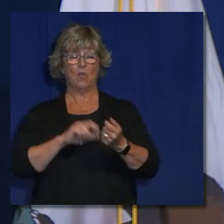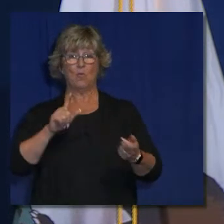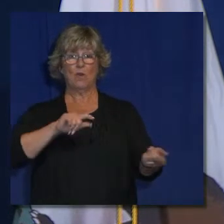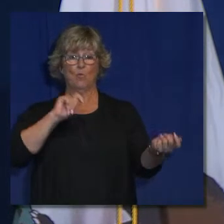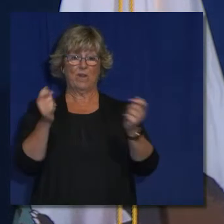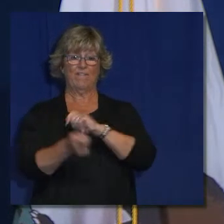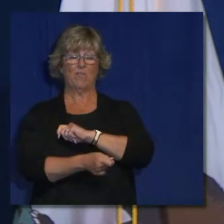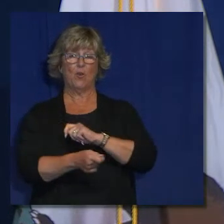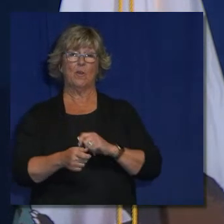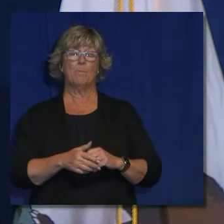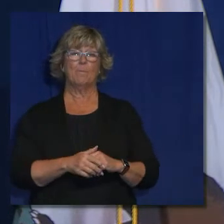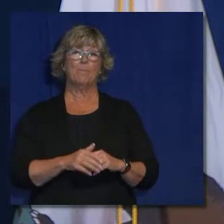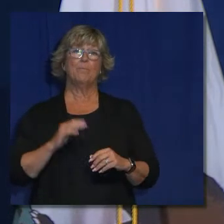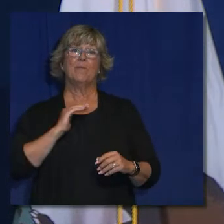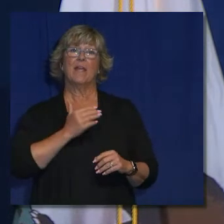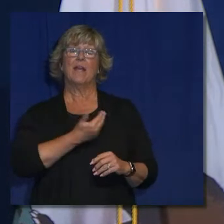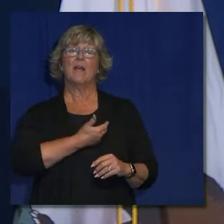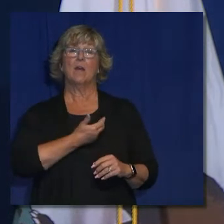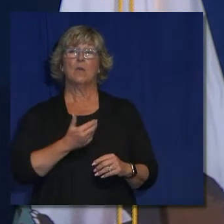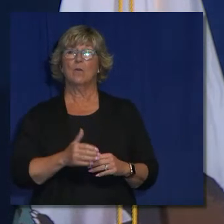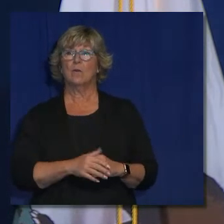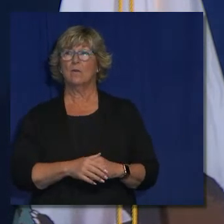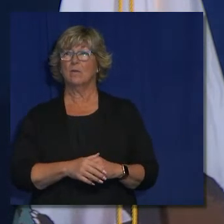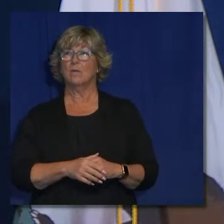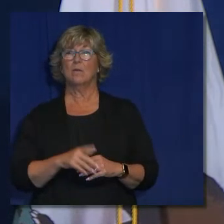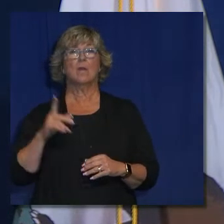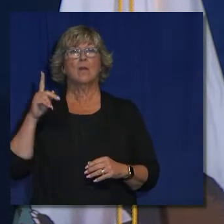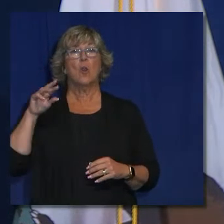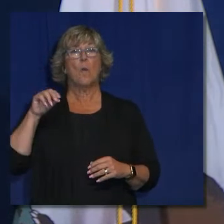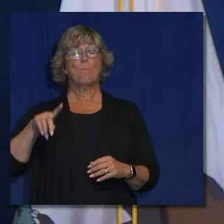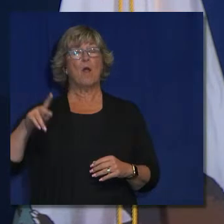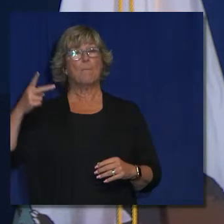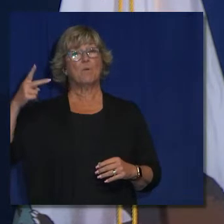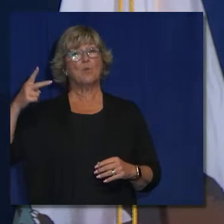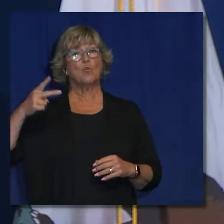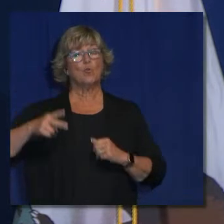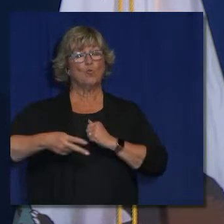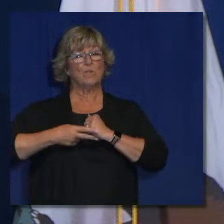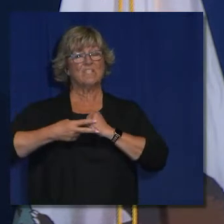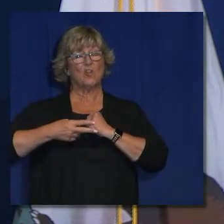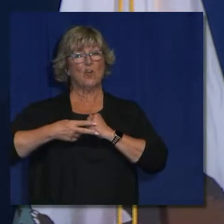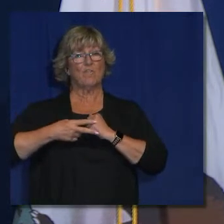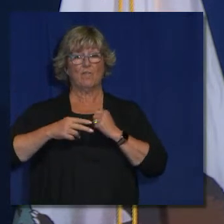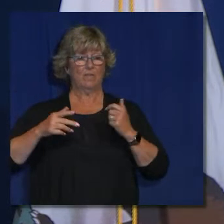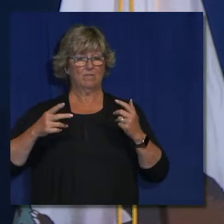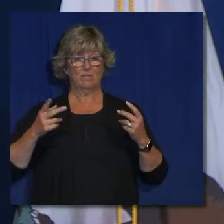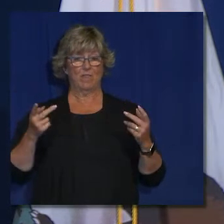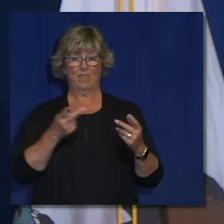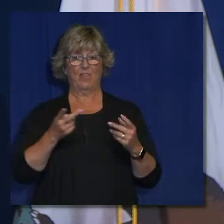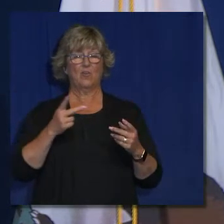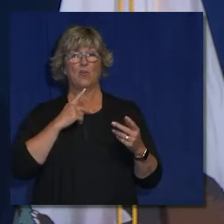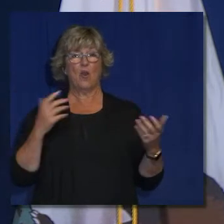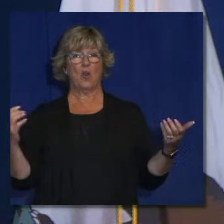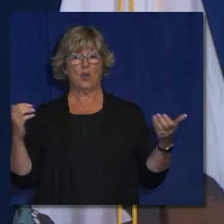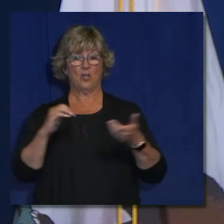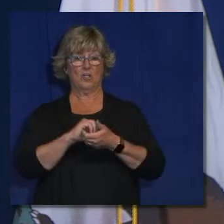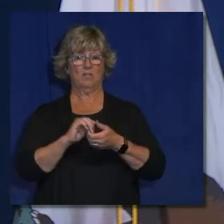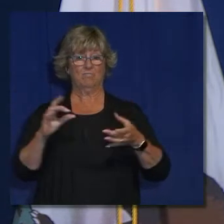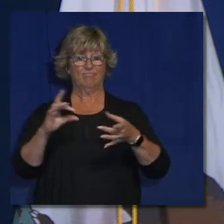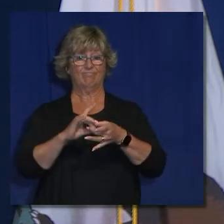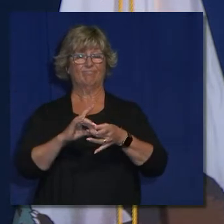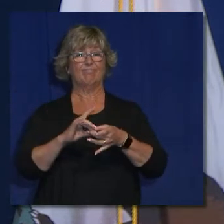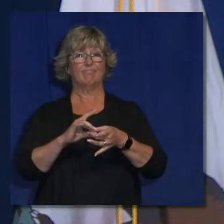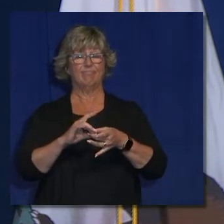reform our Prop 2, our reserve system, and I think they're all connected. And I just look forward to working